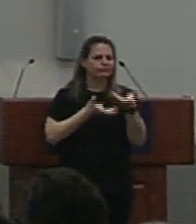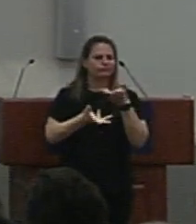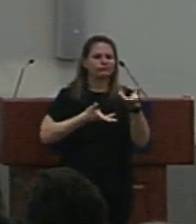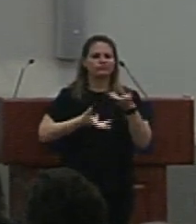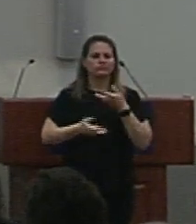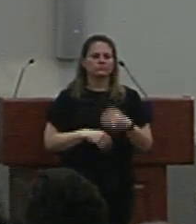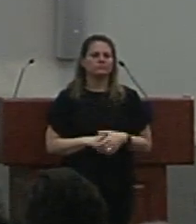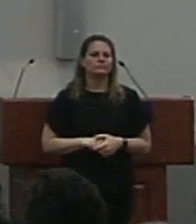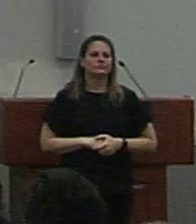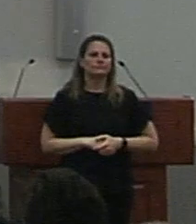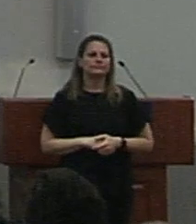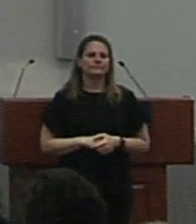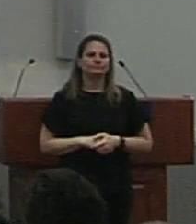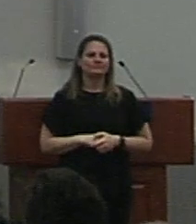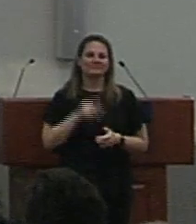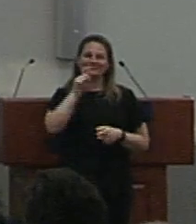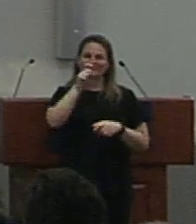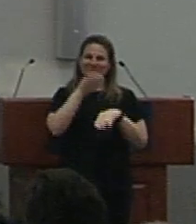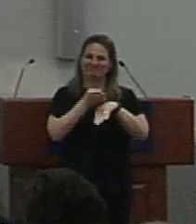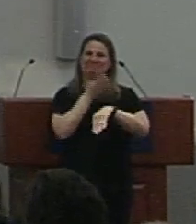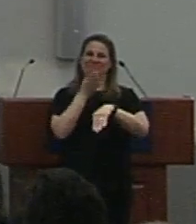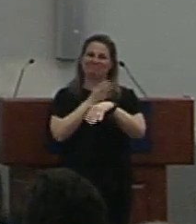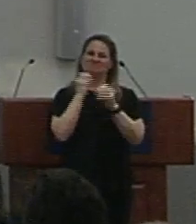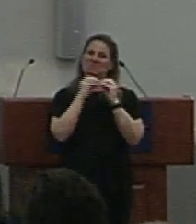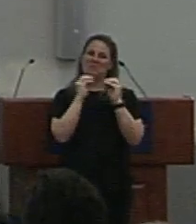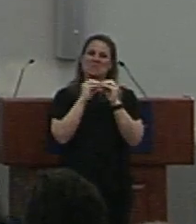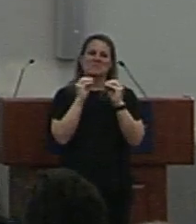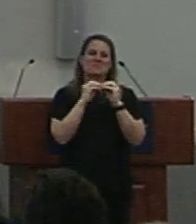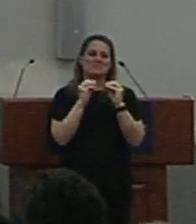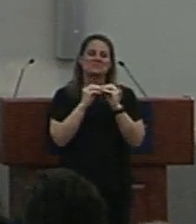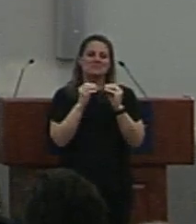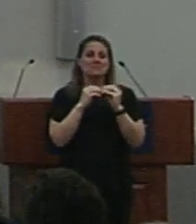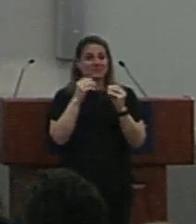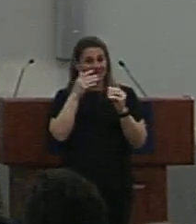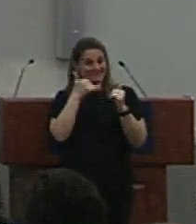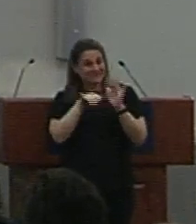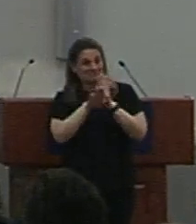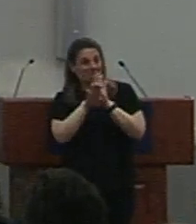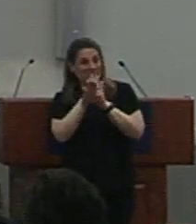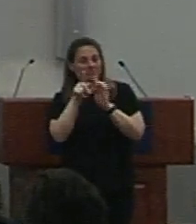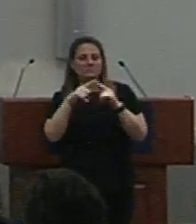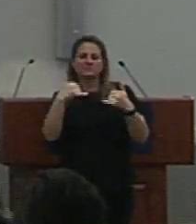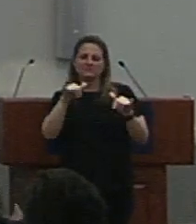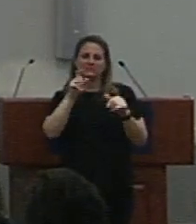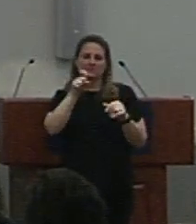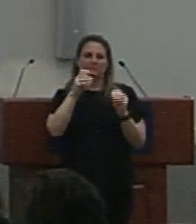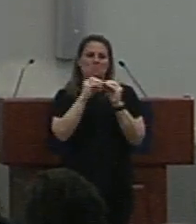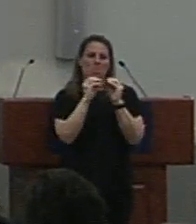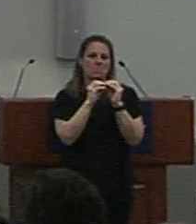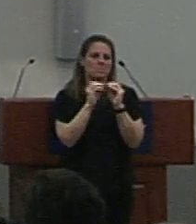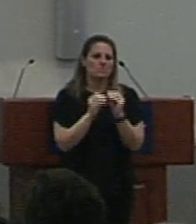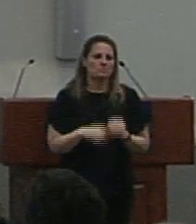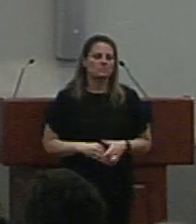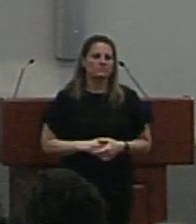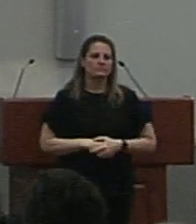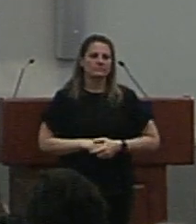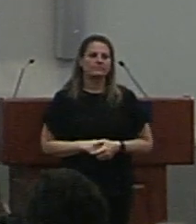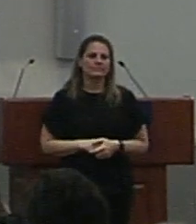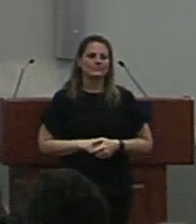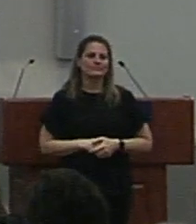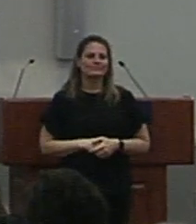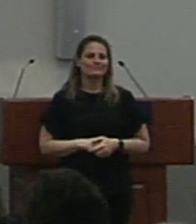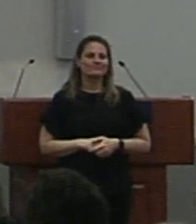many miles to go to fix some of the issues, but we're determined to work